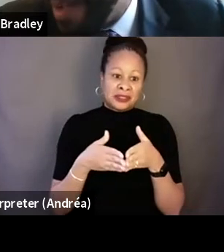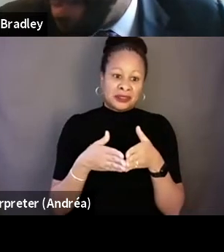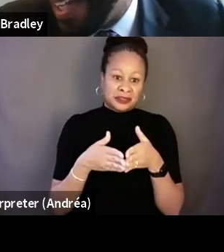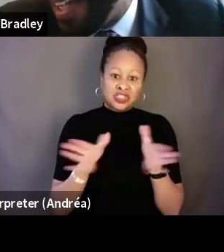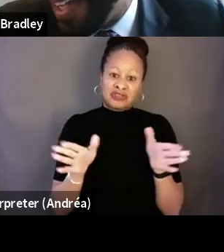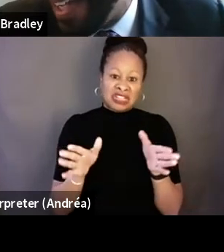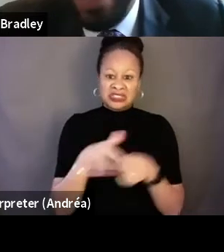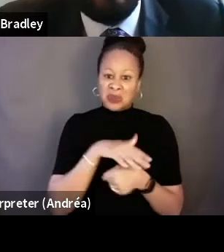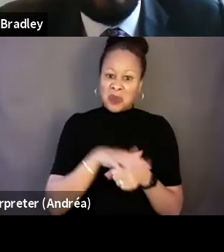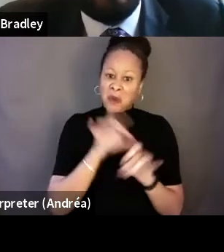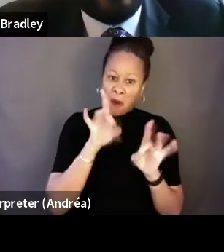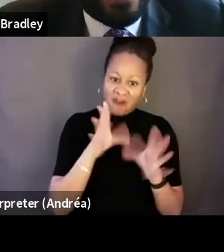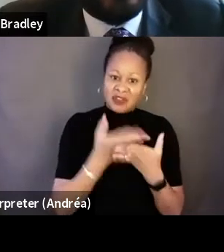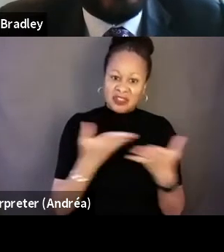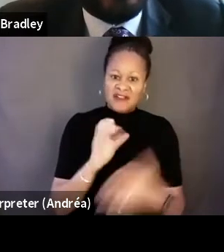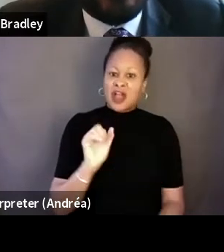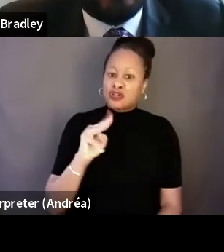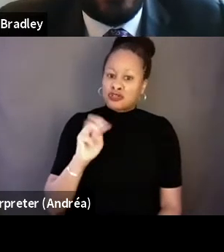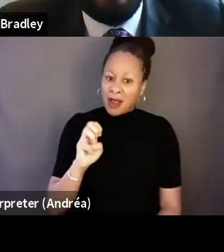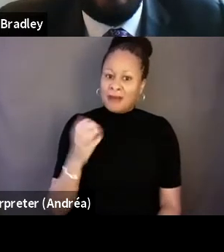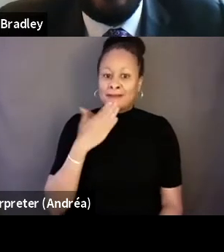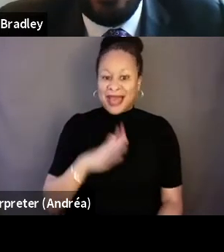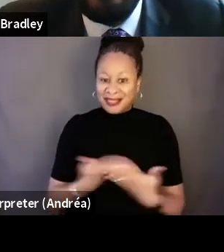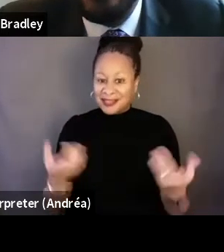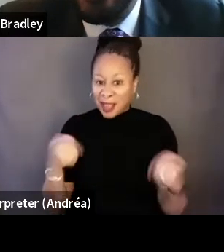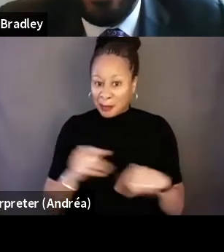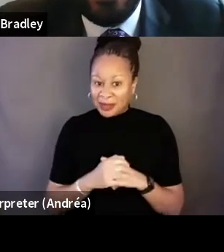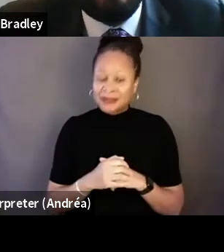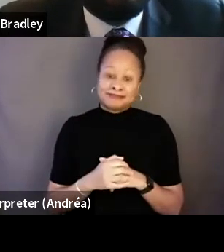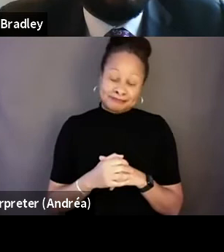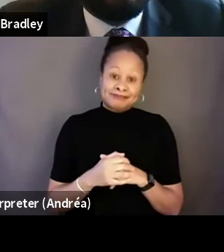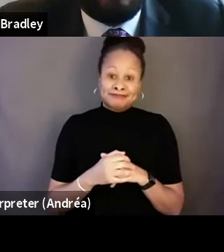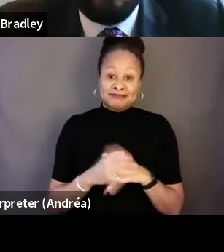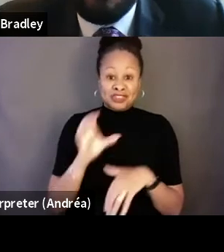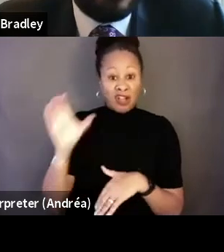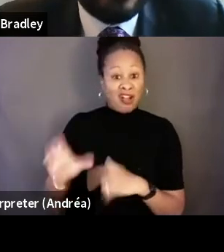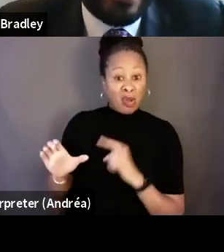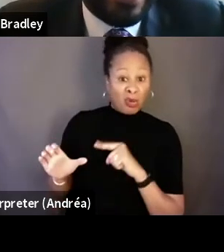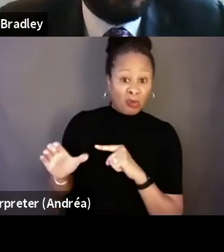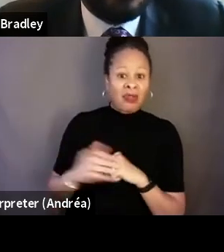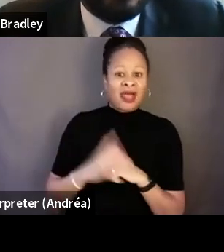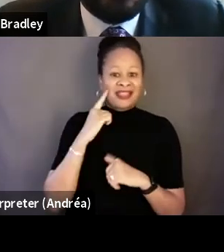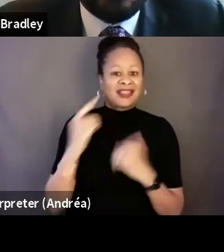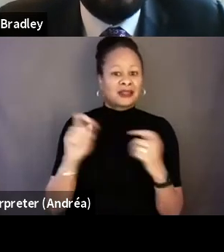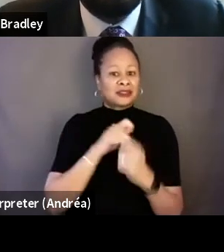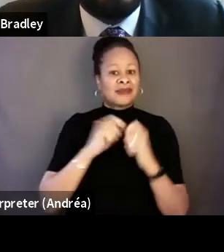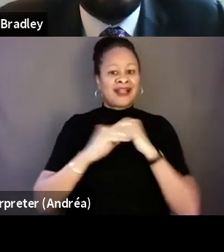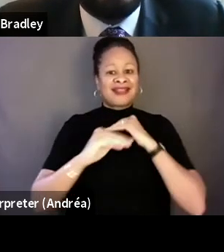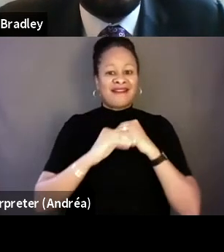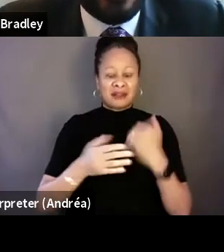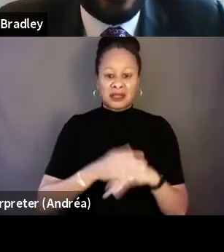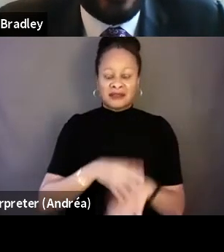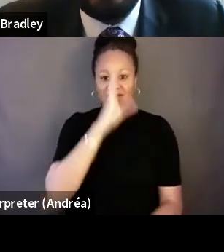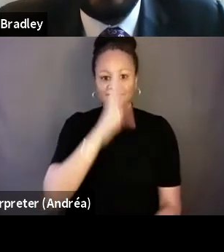stuff, right? Crime, bad things happening. I think there's a certain level of frankness and